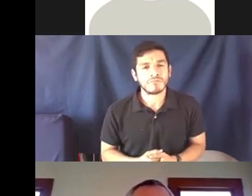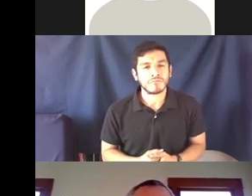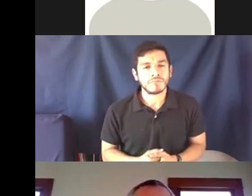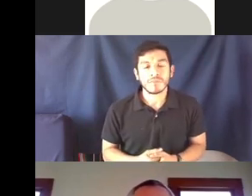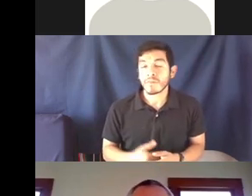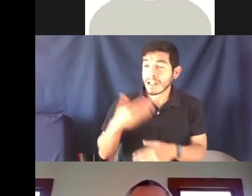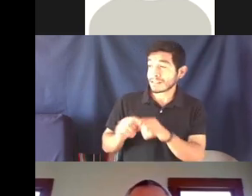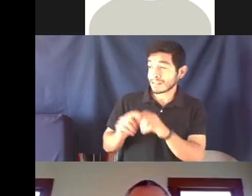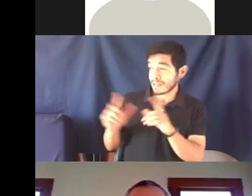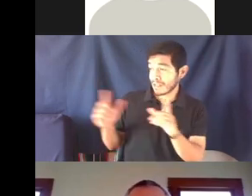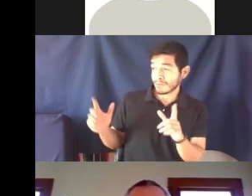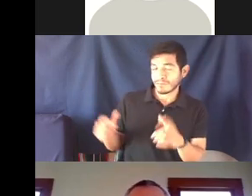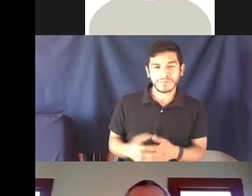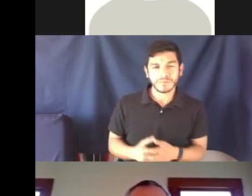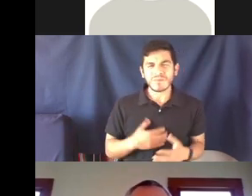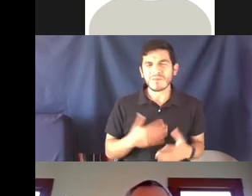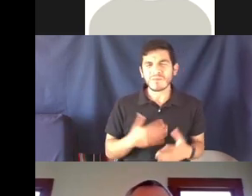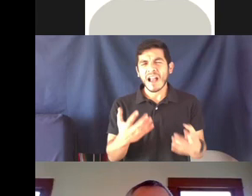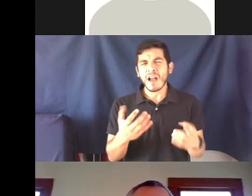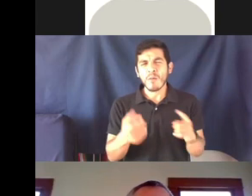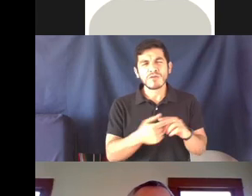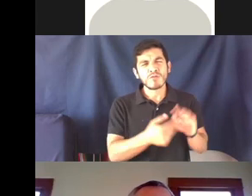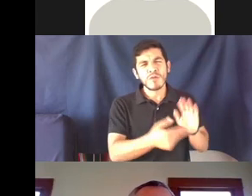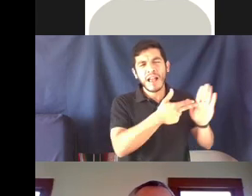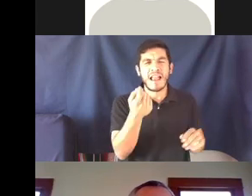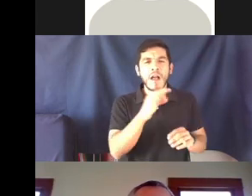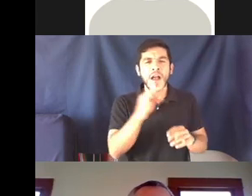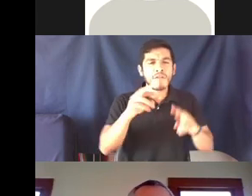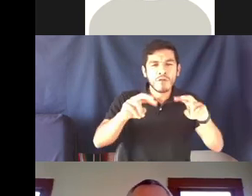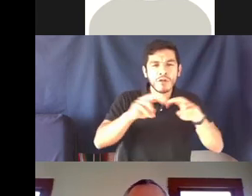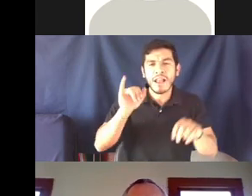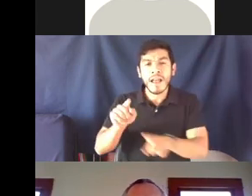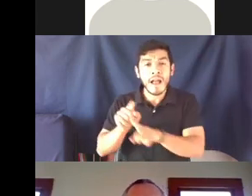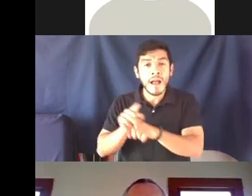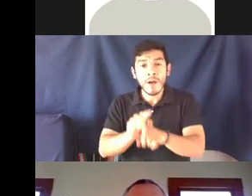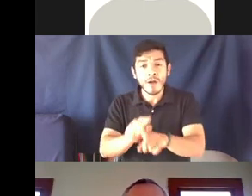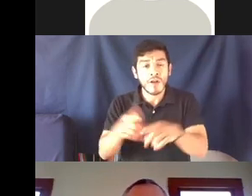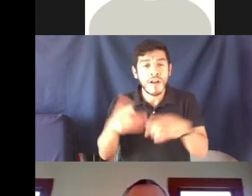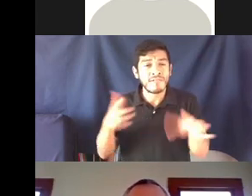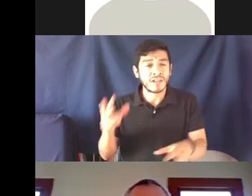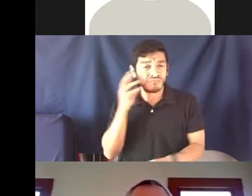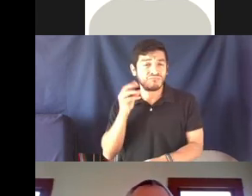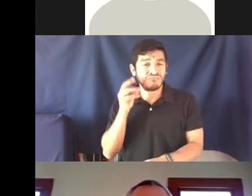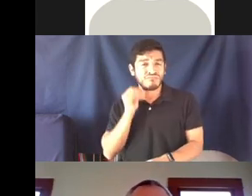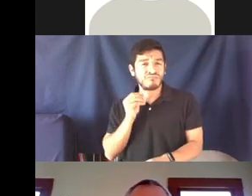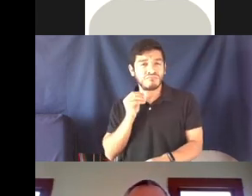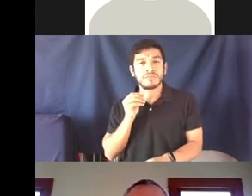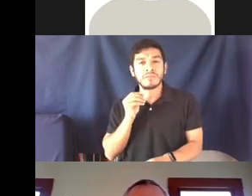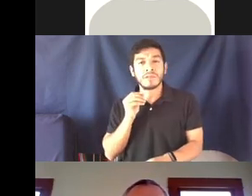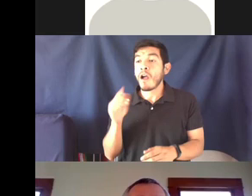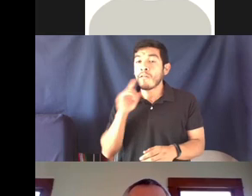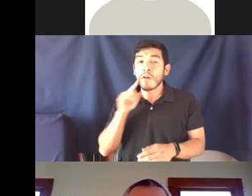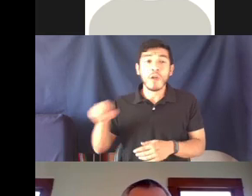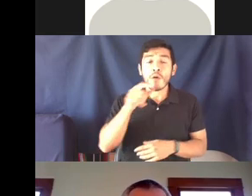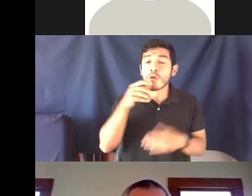little bit of some research that Mentor has done. And for those that don't know Mentor as an organization, we